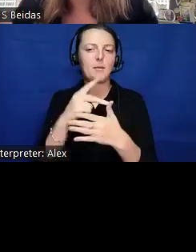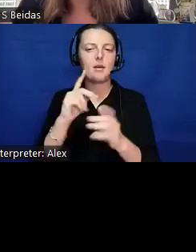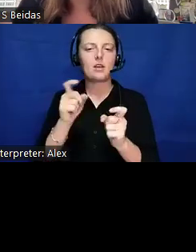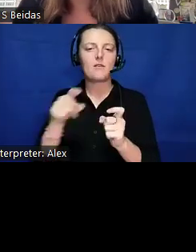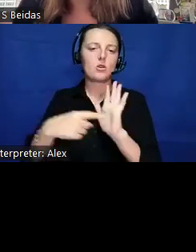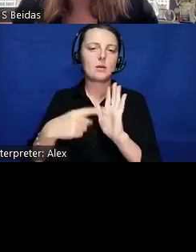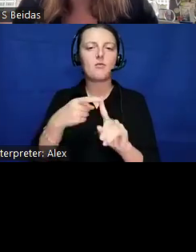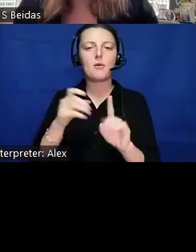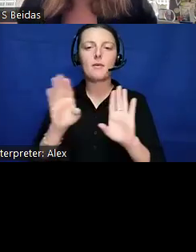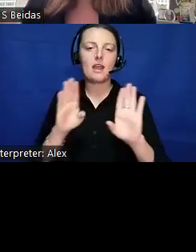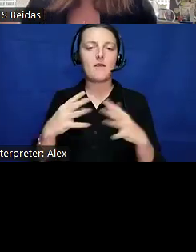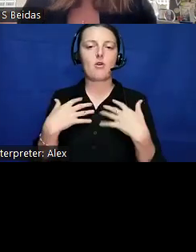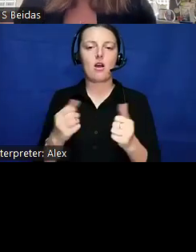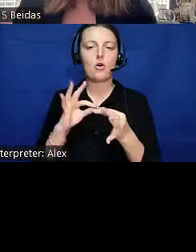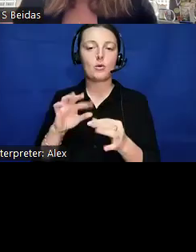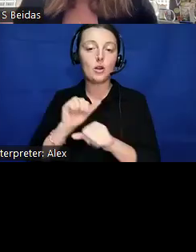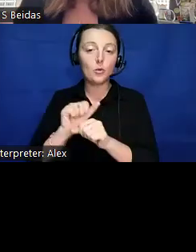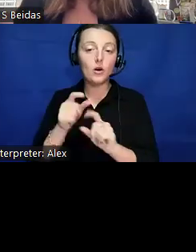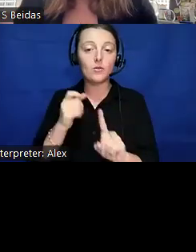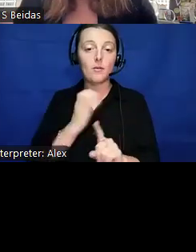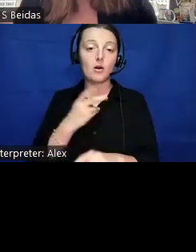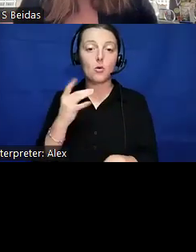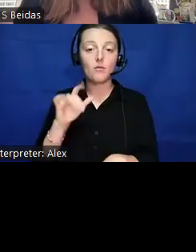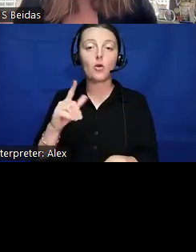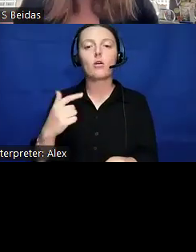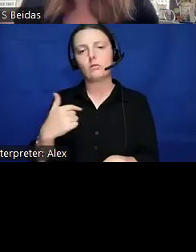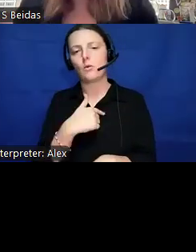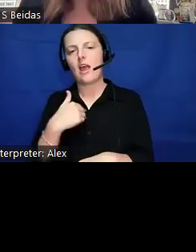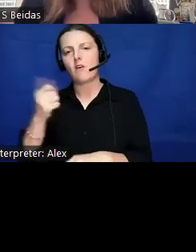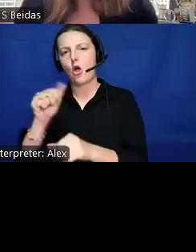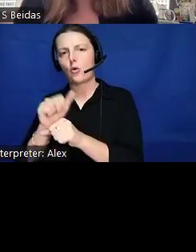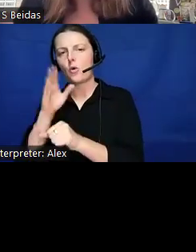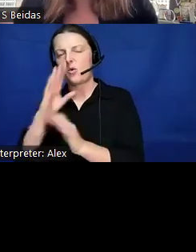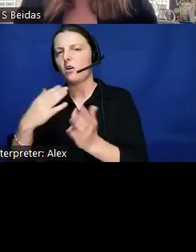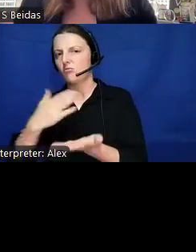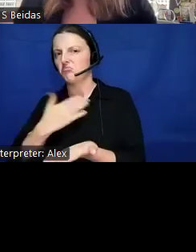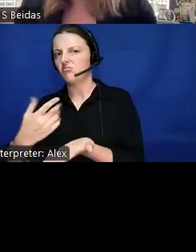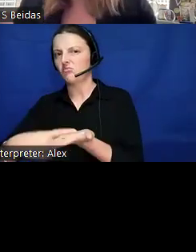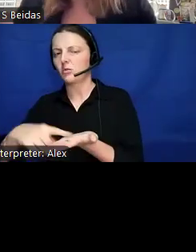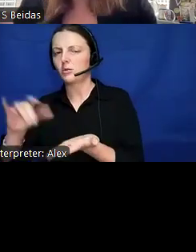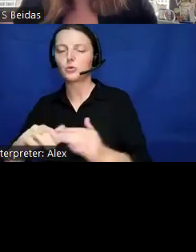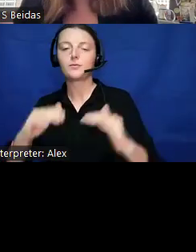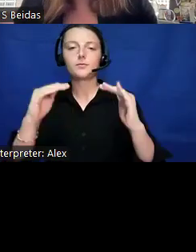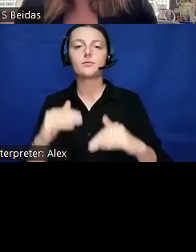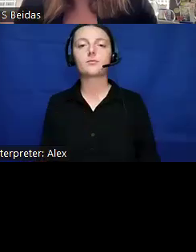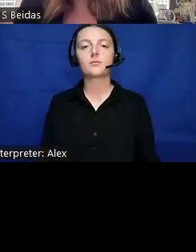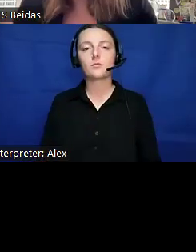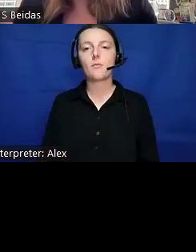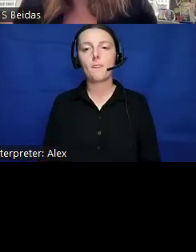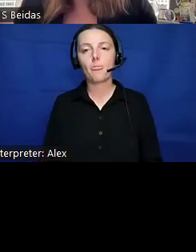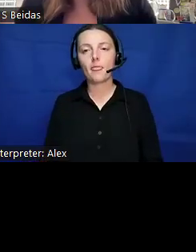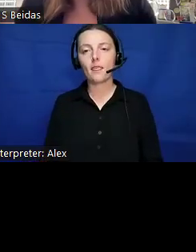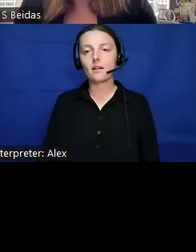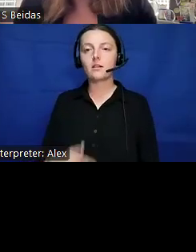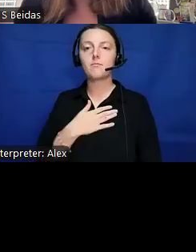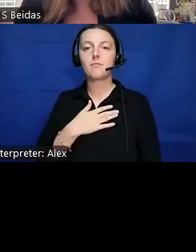that we cover, and I'm happy to talk about that. So I've foreshadowed this learning a little bit in my various